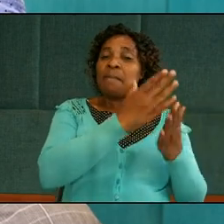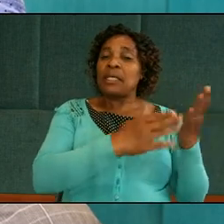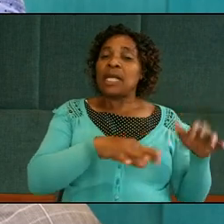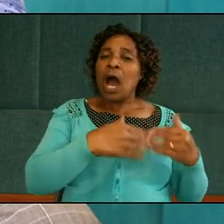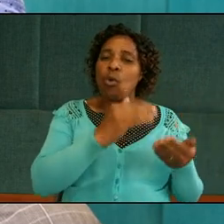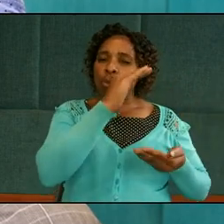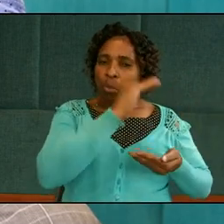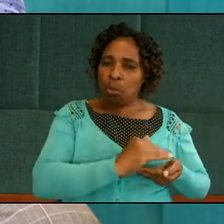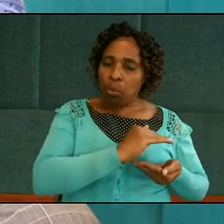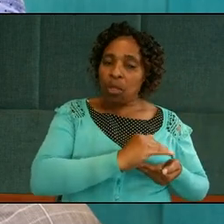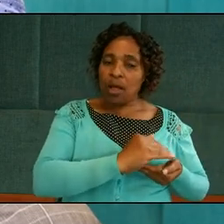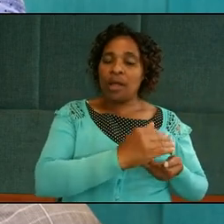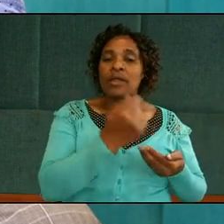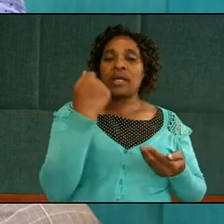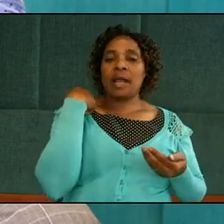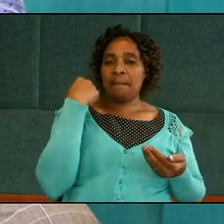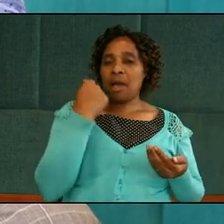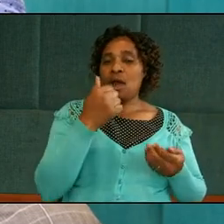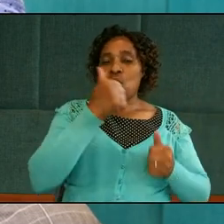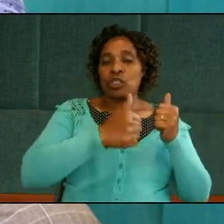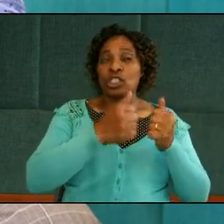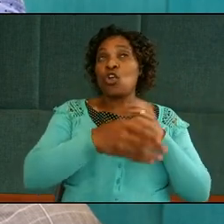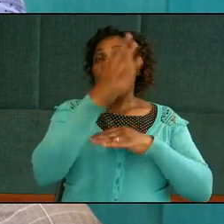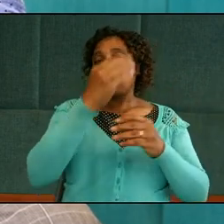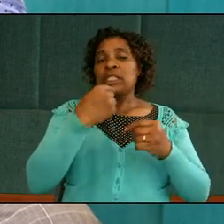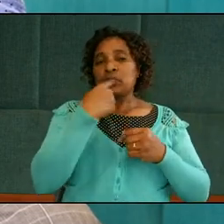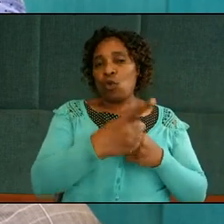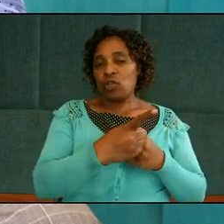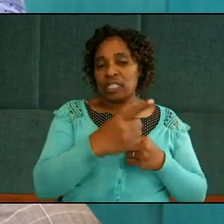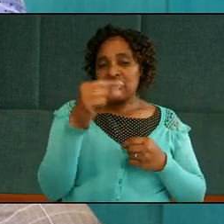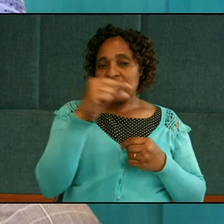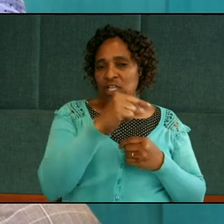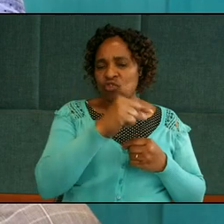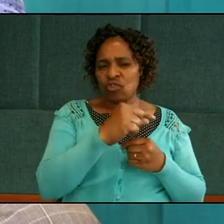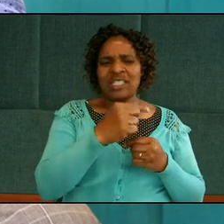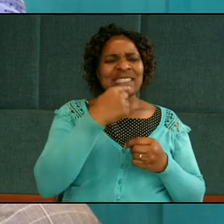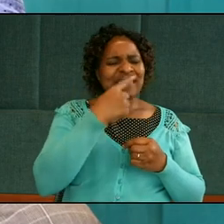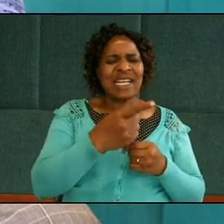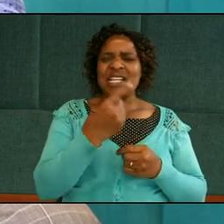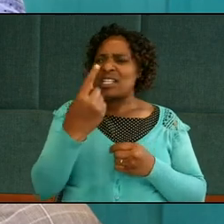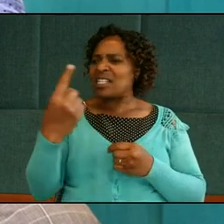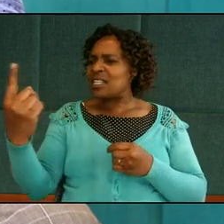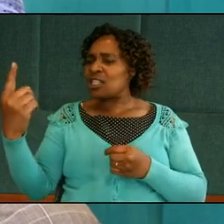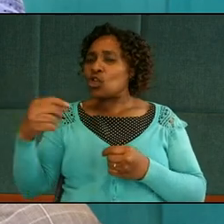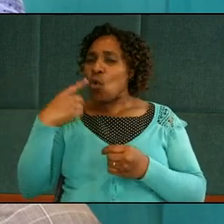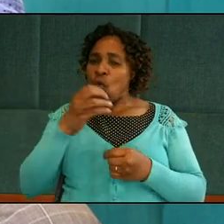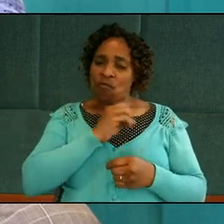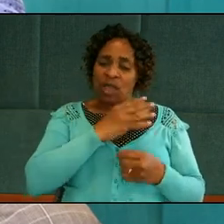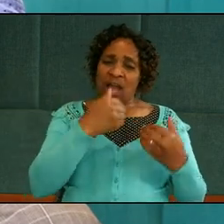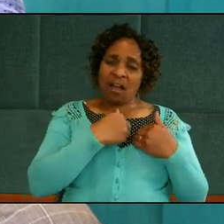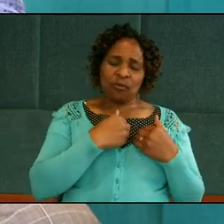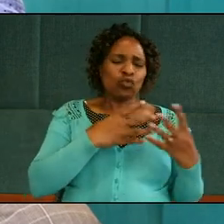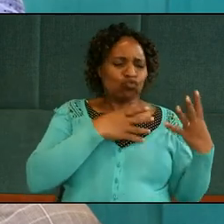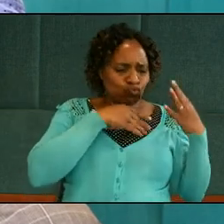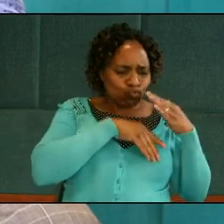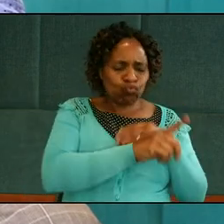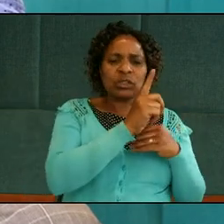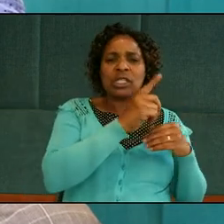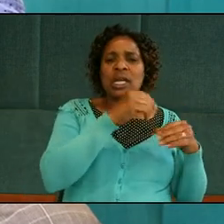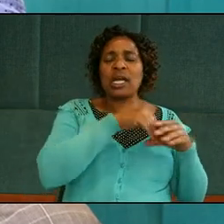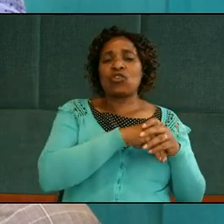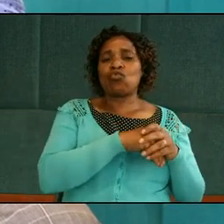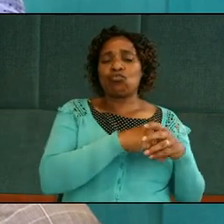the number. God told Gideon to tell everyone who was afraid to go into battle, to go back